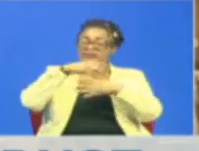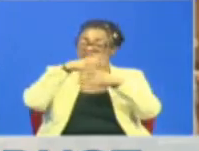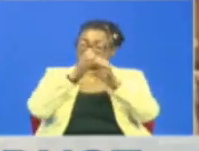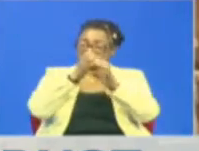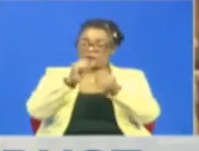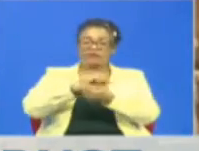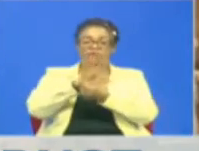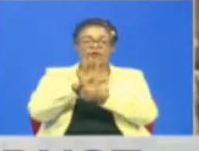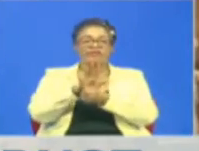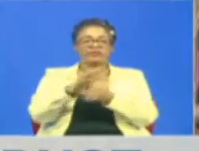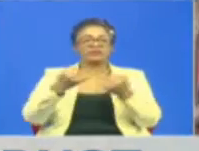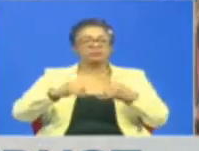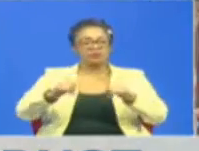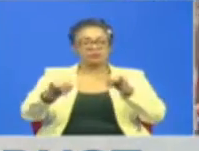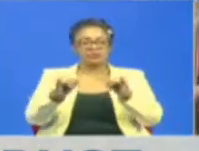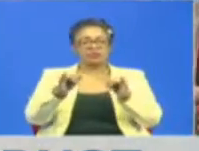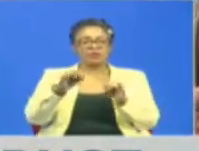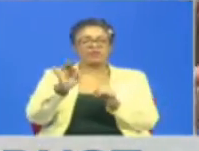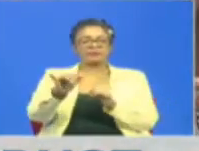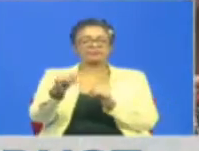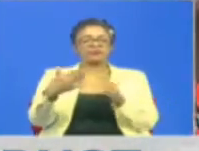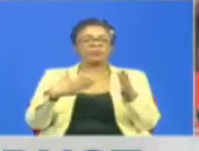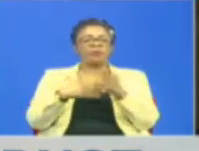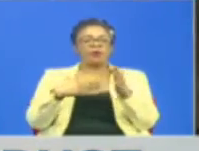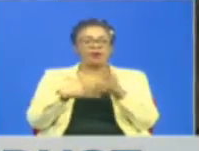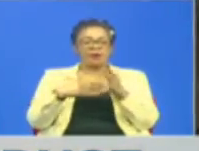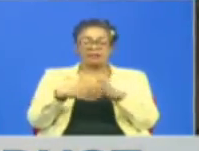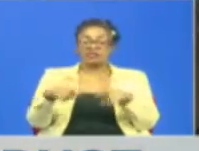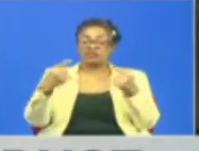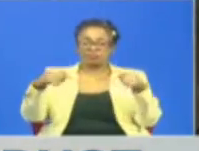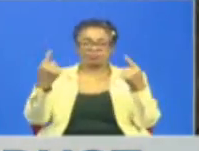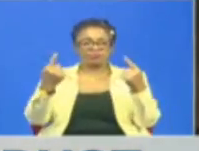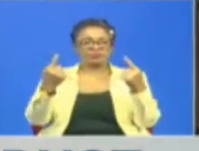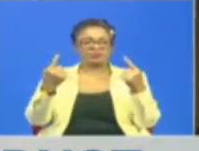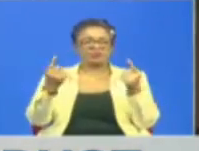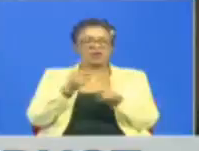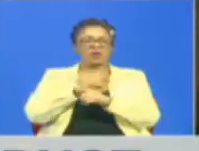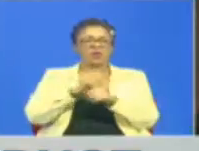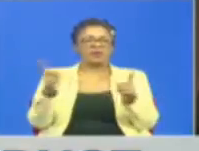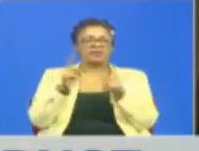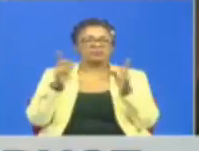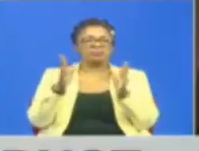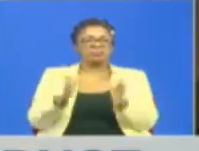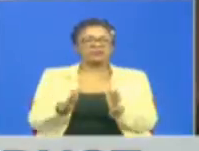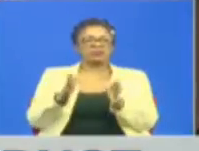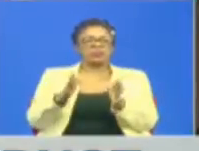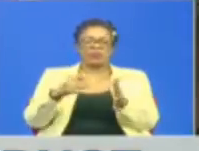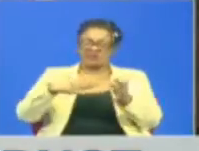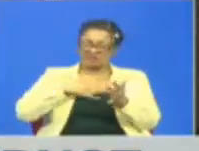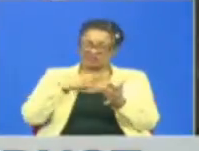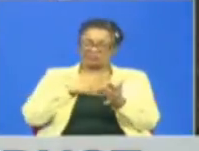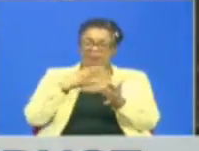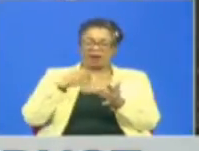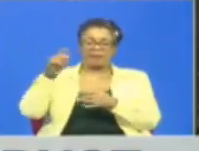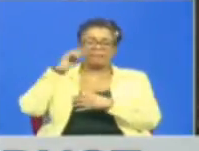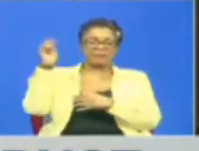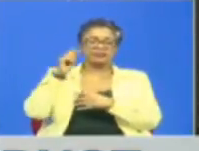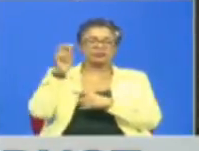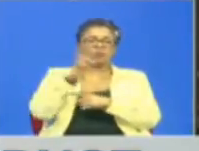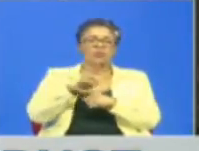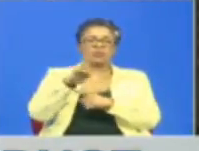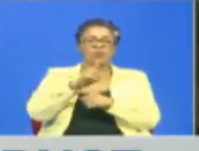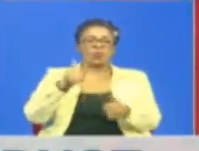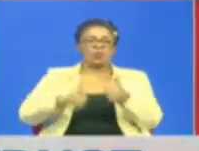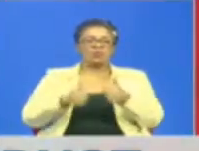implementation of regional trade policies and border community disputes, and not even a personal visit by President Uhuru Kenyatta, in which he was